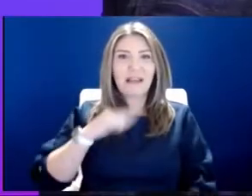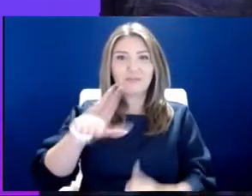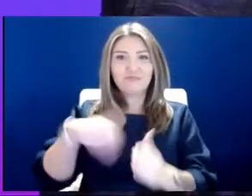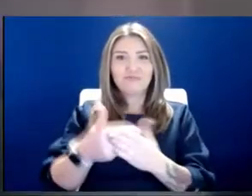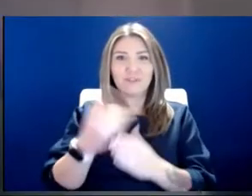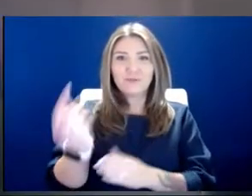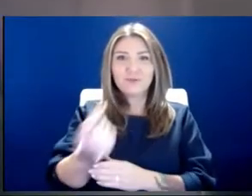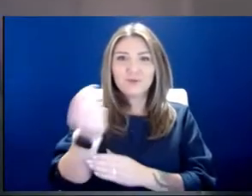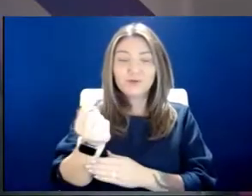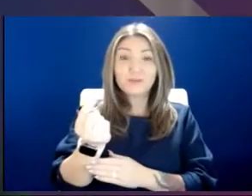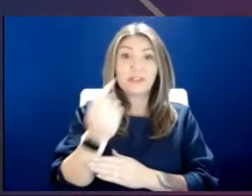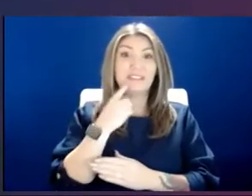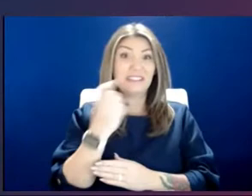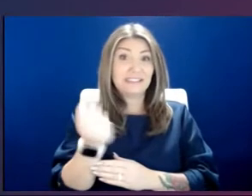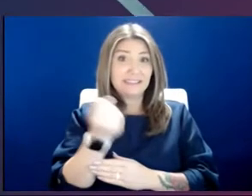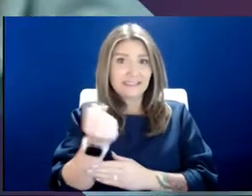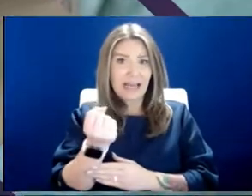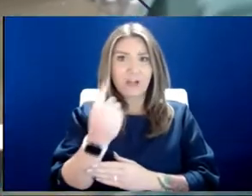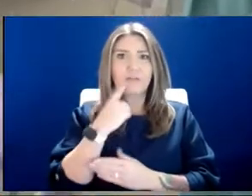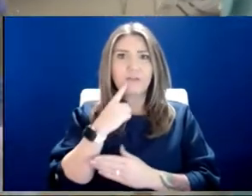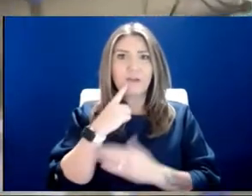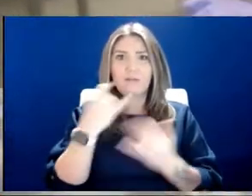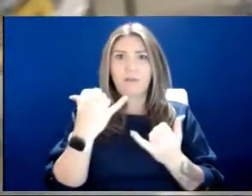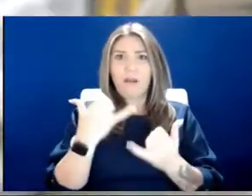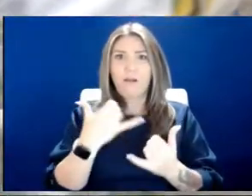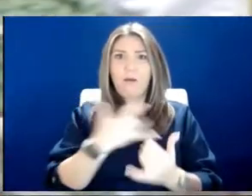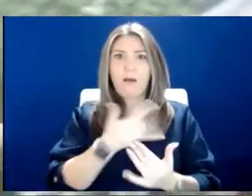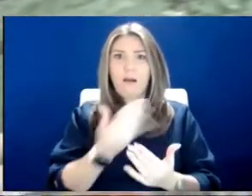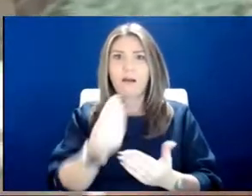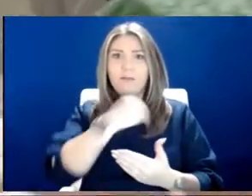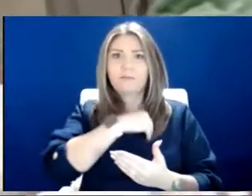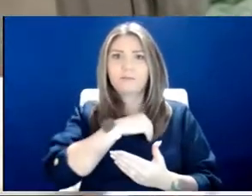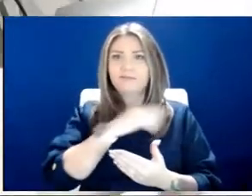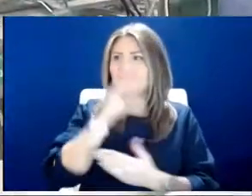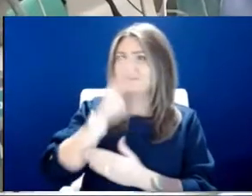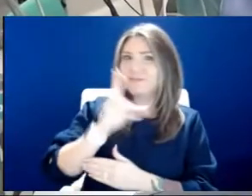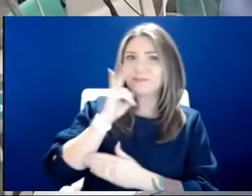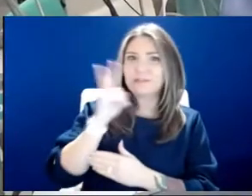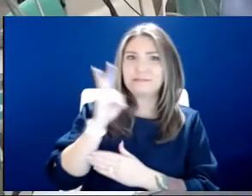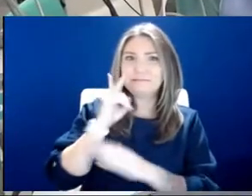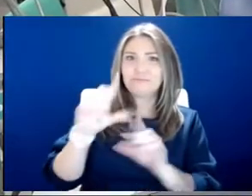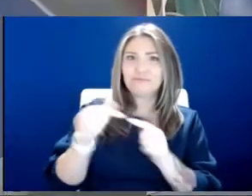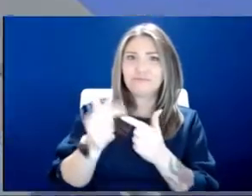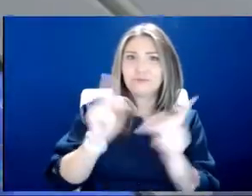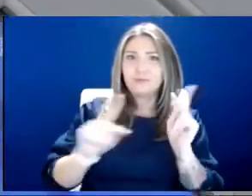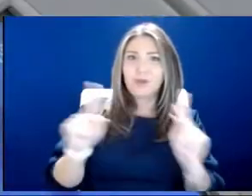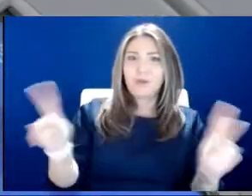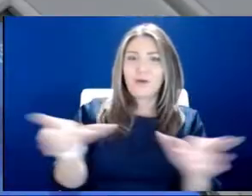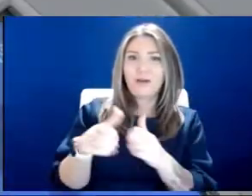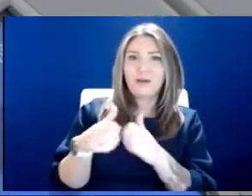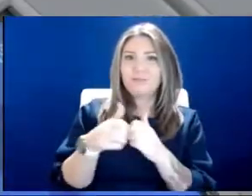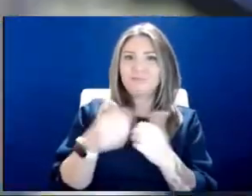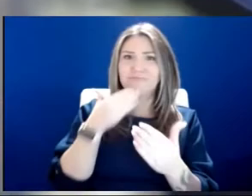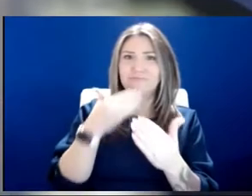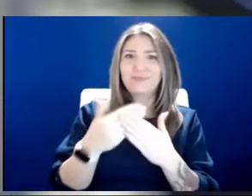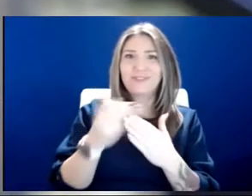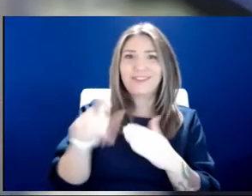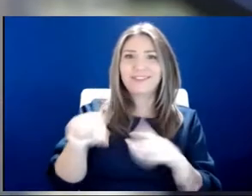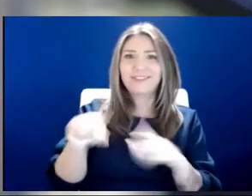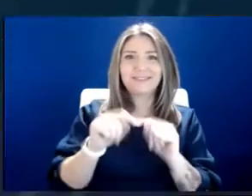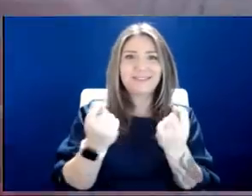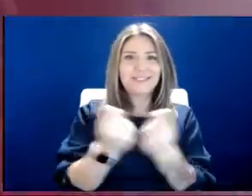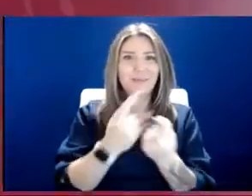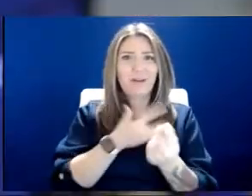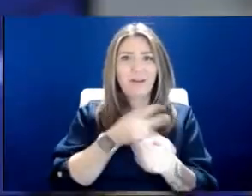had a heart in me. I have never seen a group of people work together so good as this team of heart specialists. I mean, it's